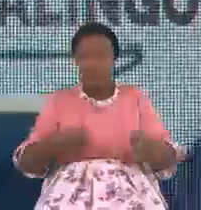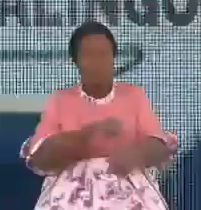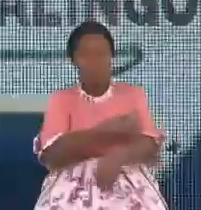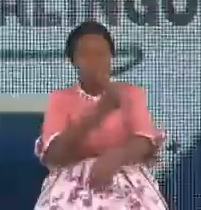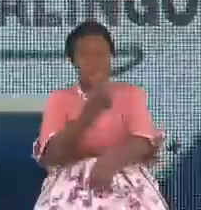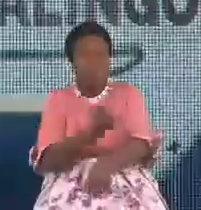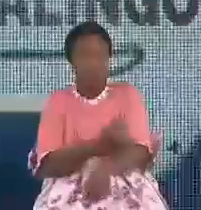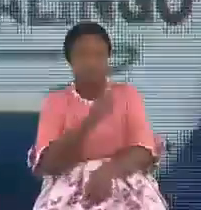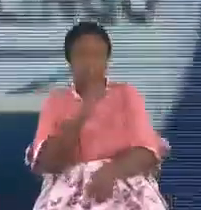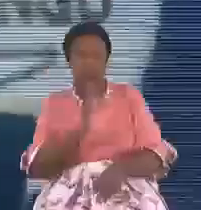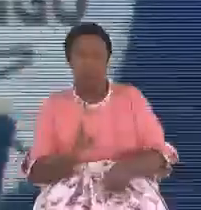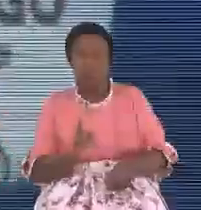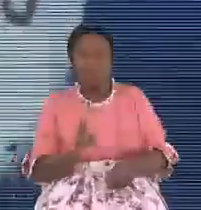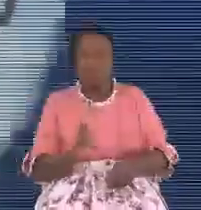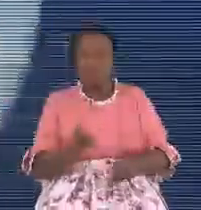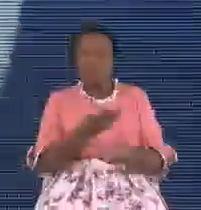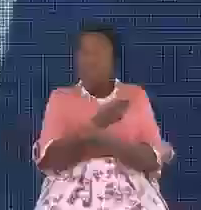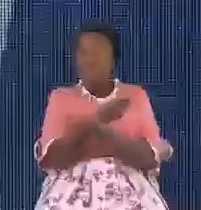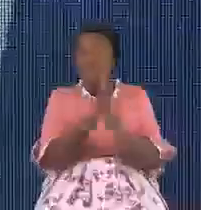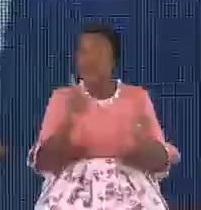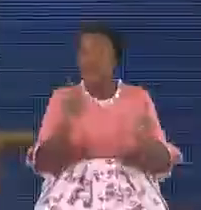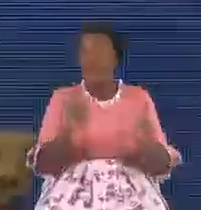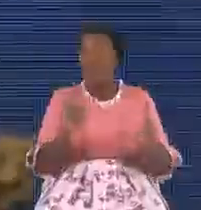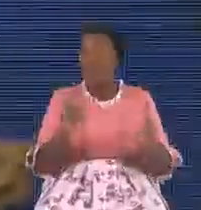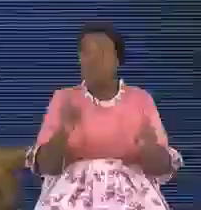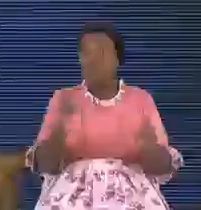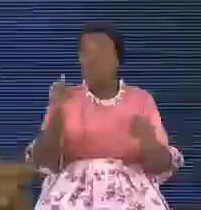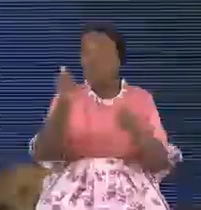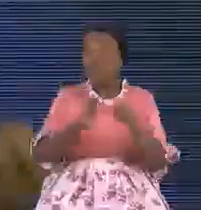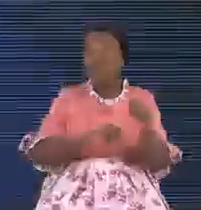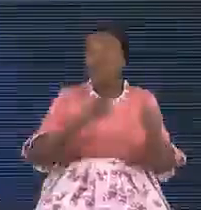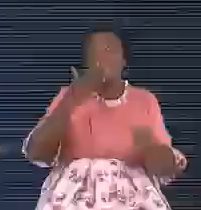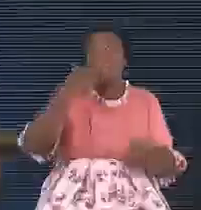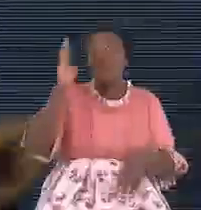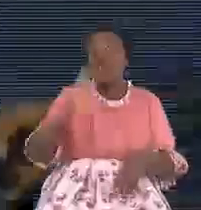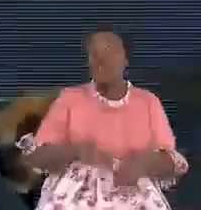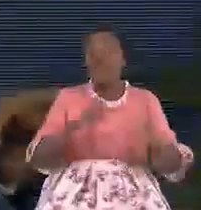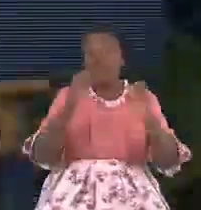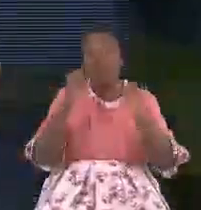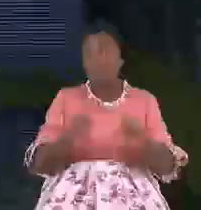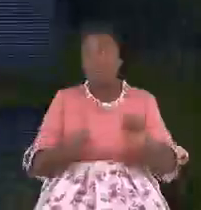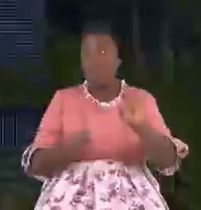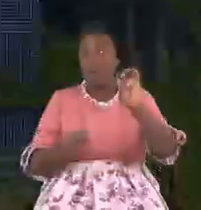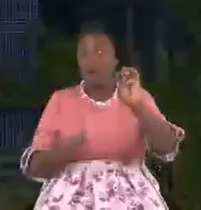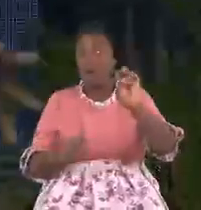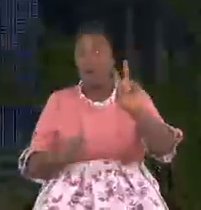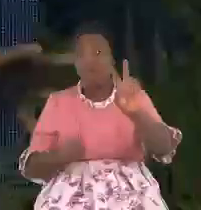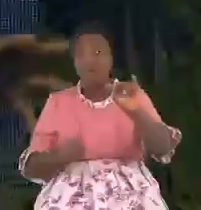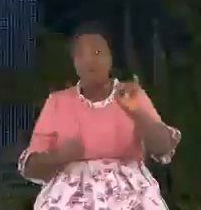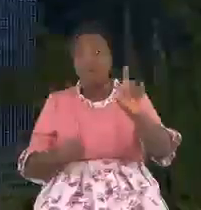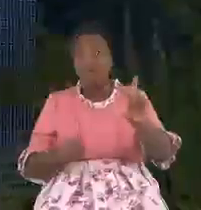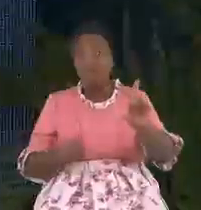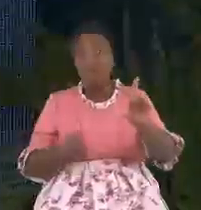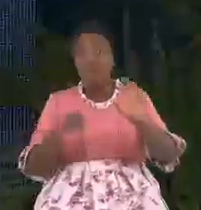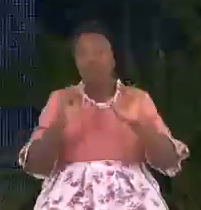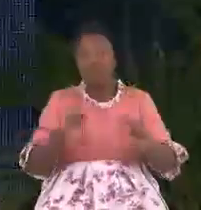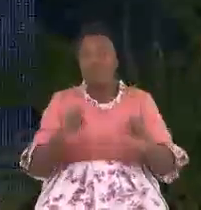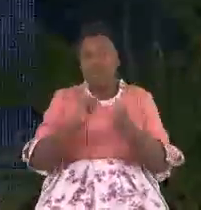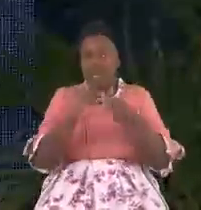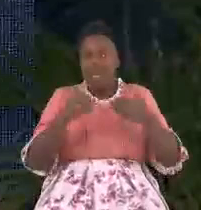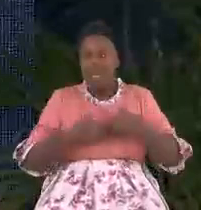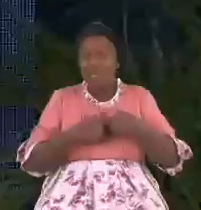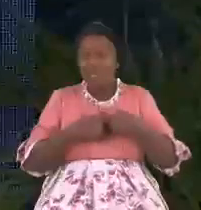deliverance every evil power that has laid hold on your